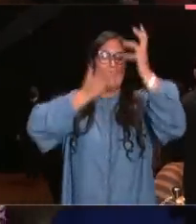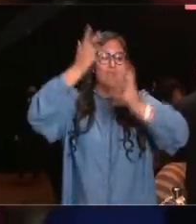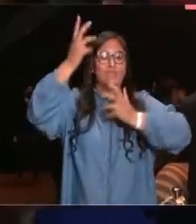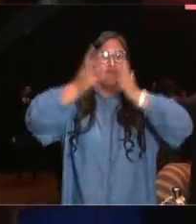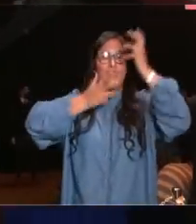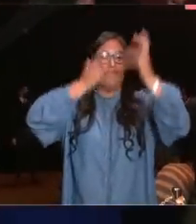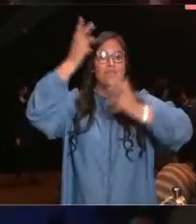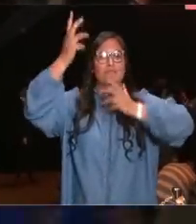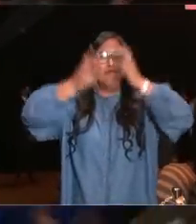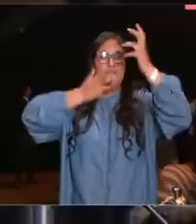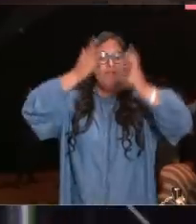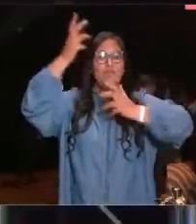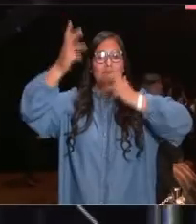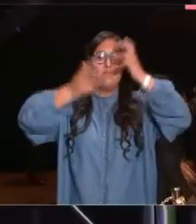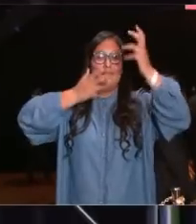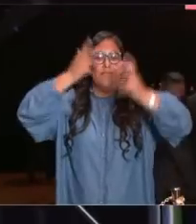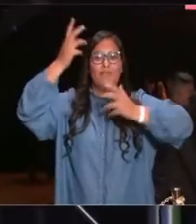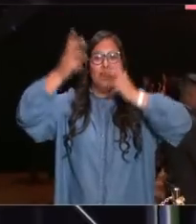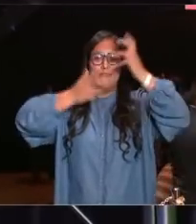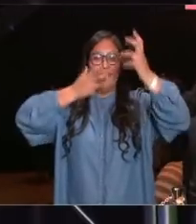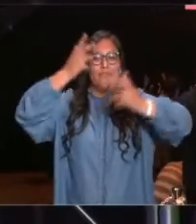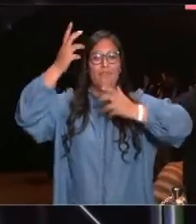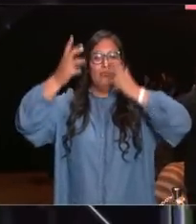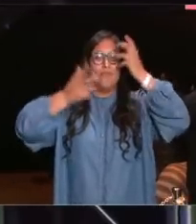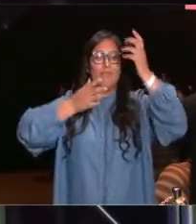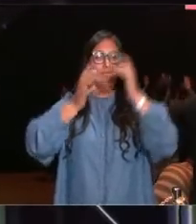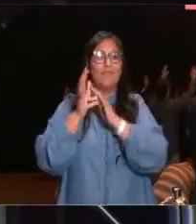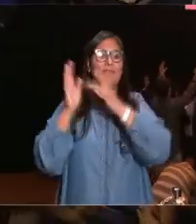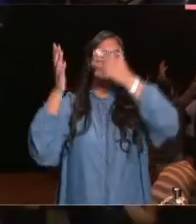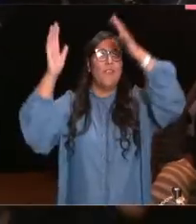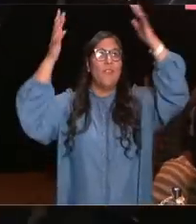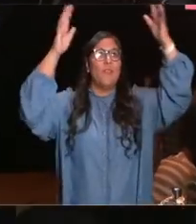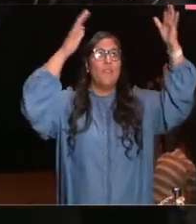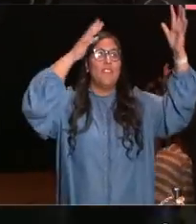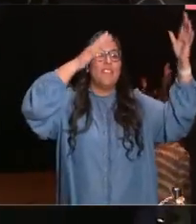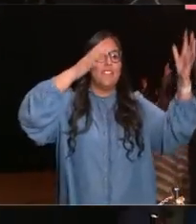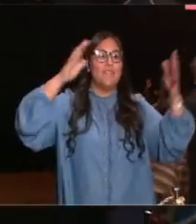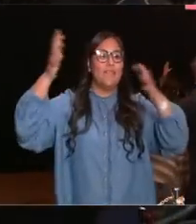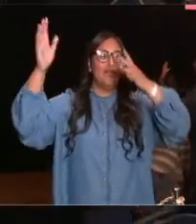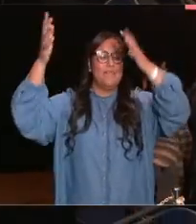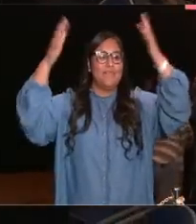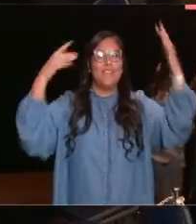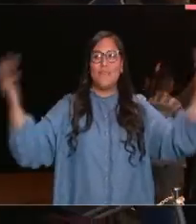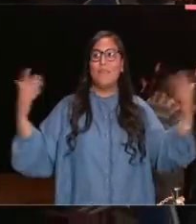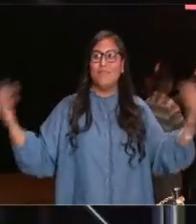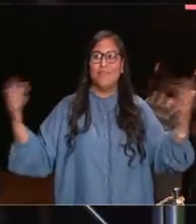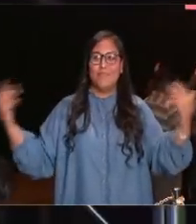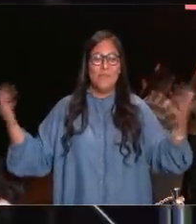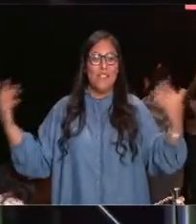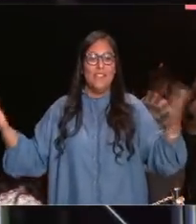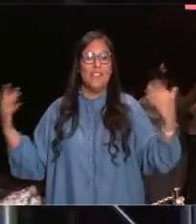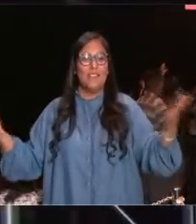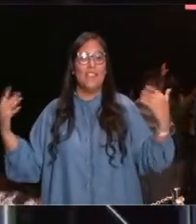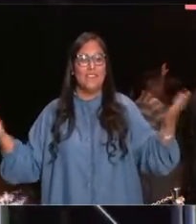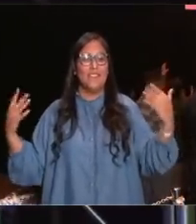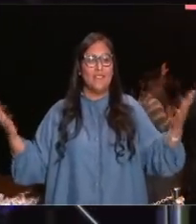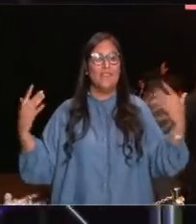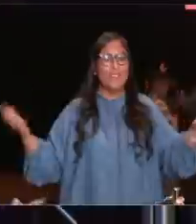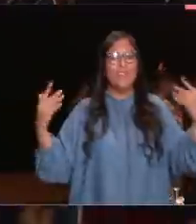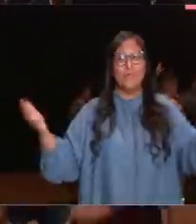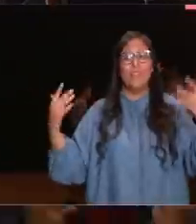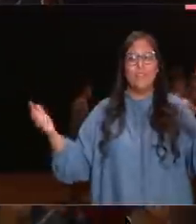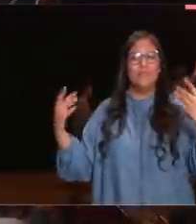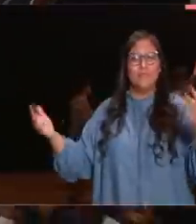grito. Dale alabanza. Give them praise. Come on, come on, come on. We can do better.